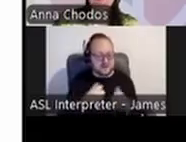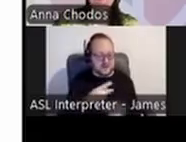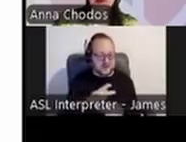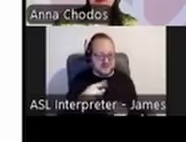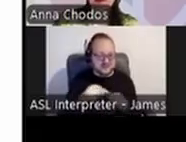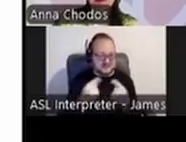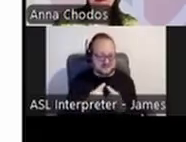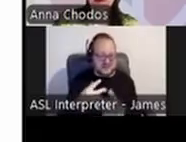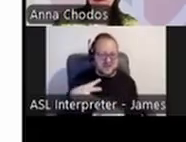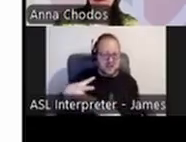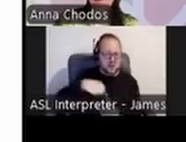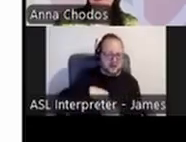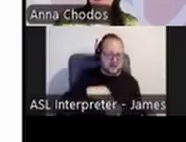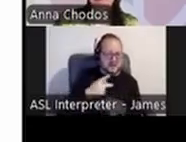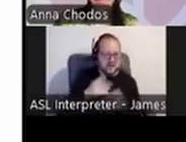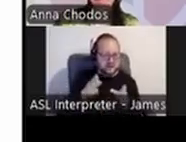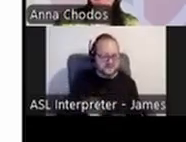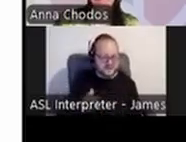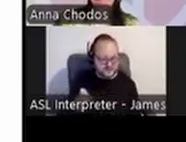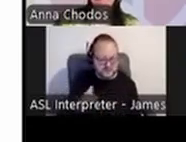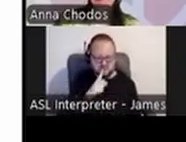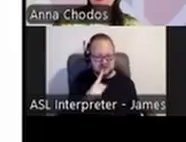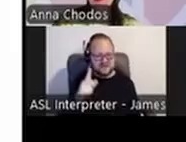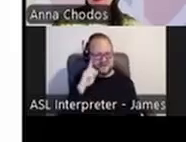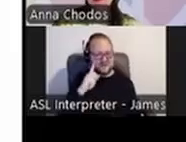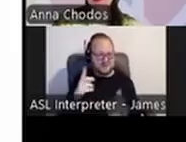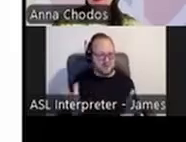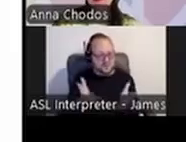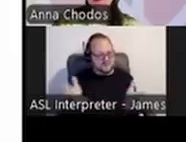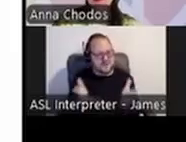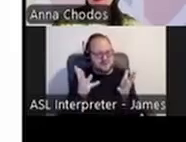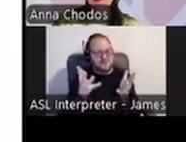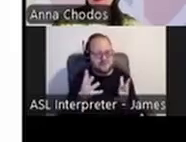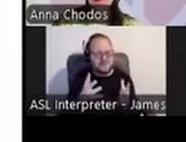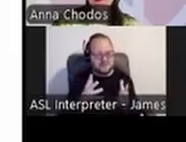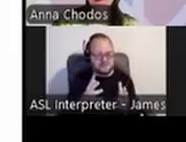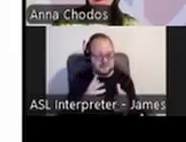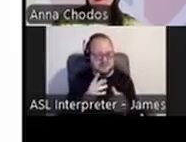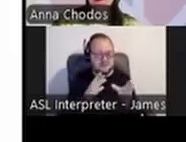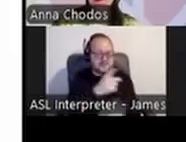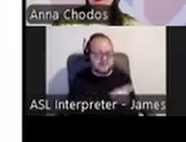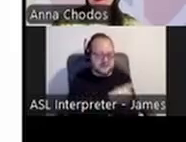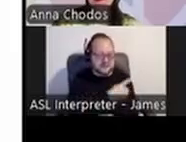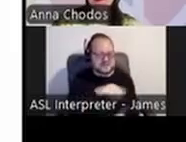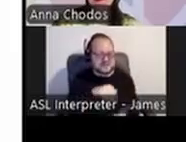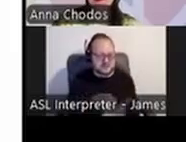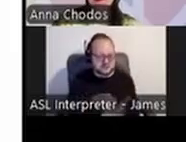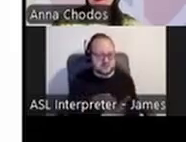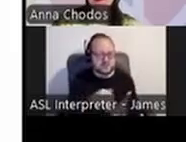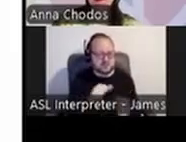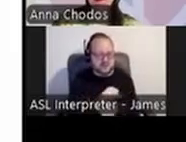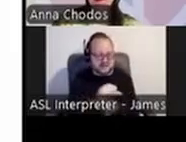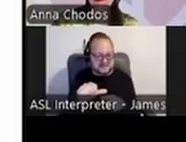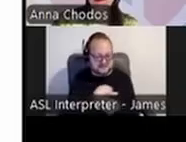lifting up the person-centered training for organizations in our state, the importance of